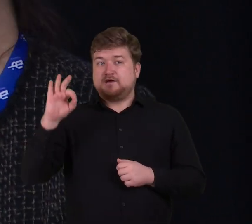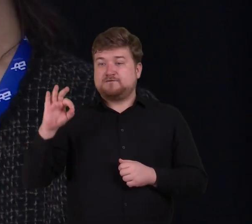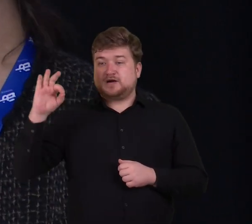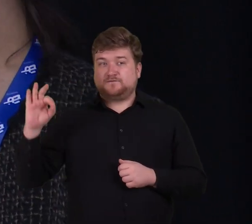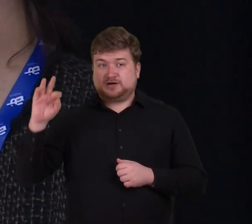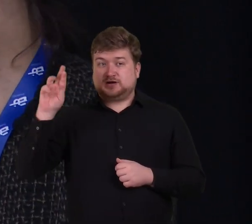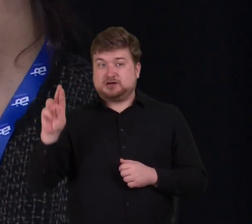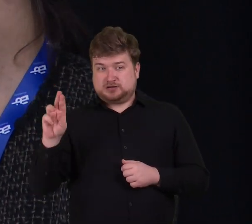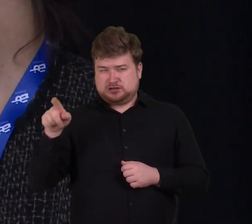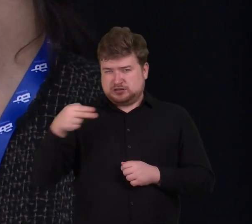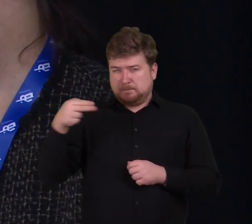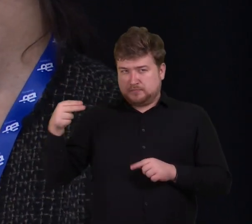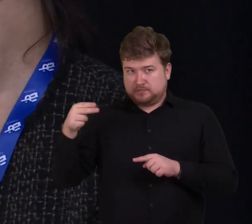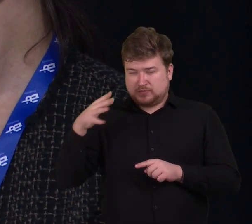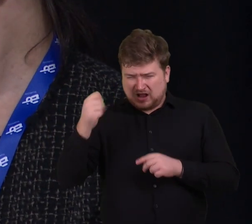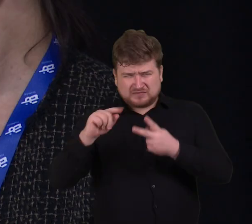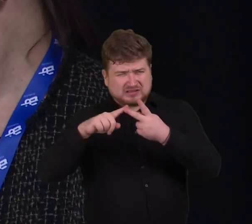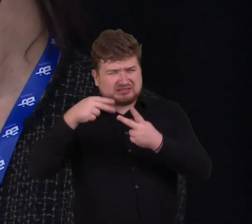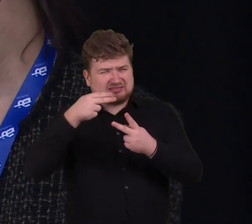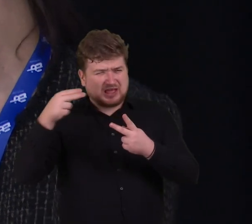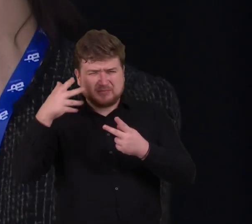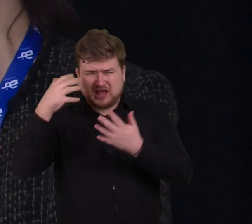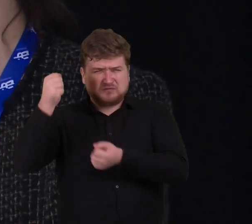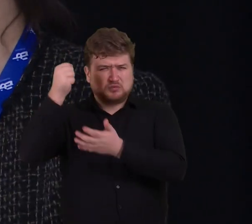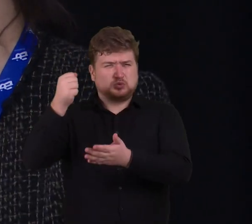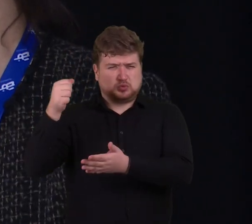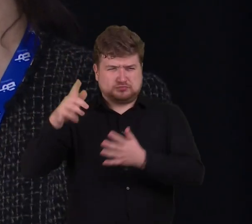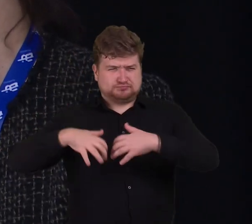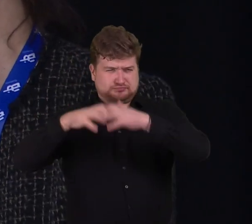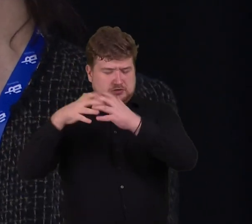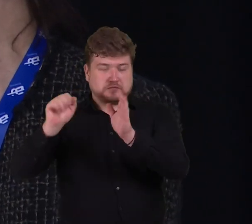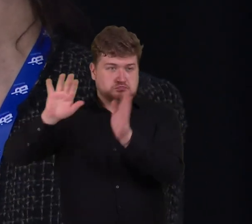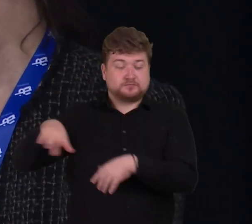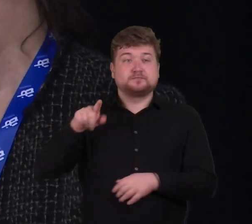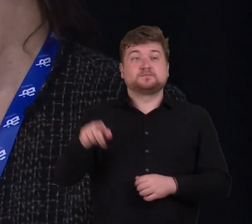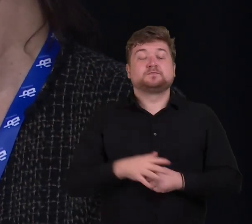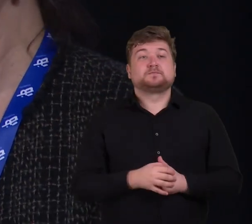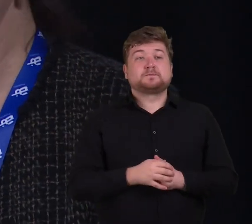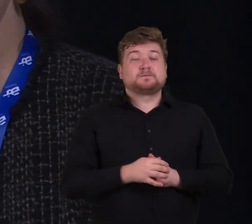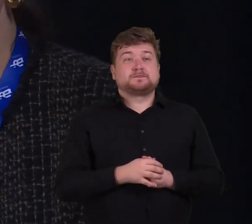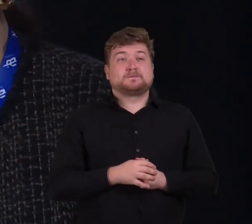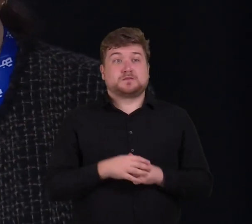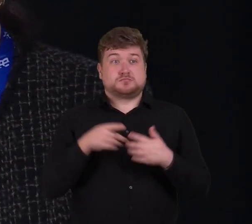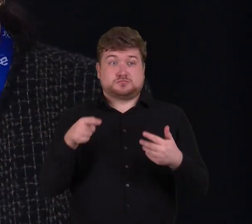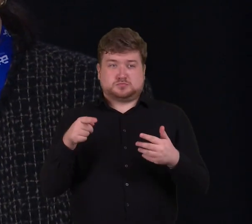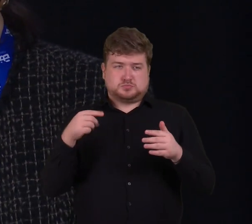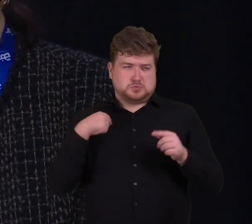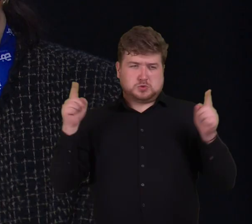about 68% are managed by the regions and the rest by the states. So it's a share